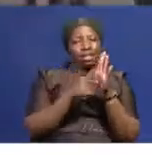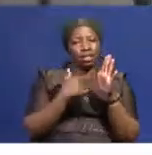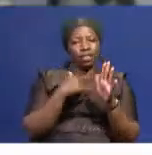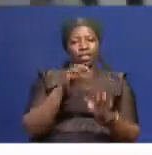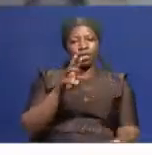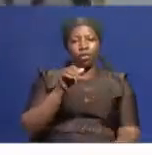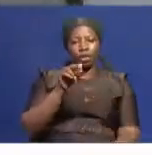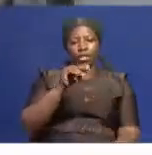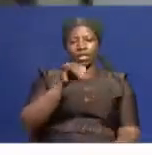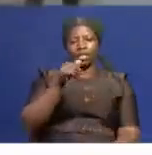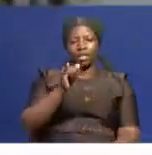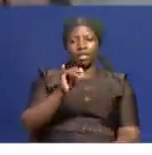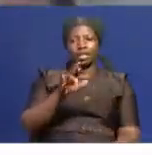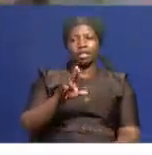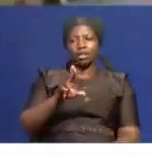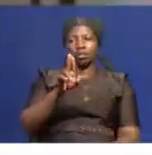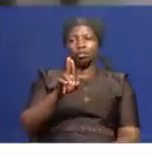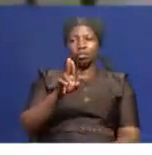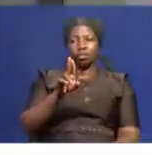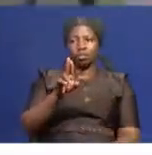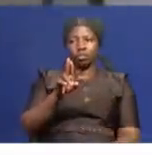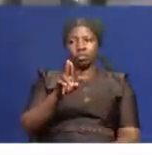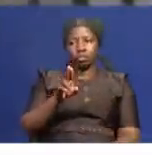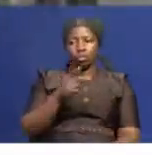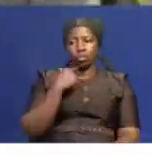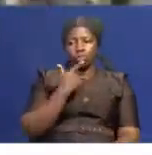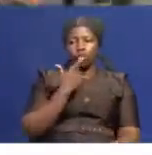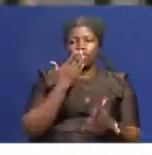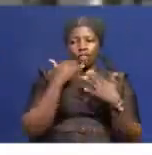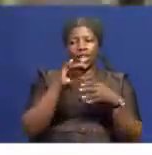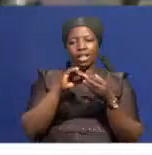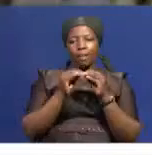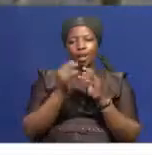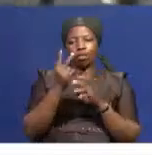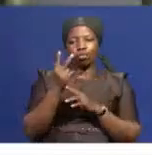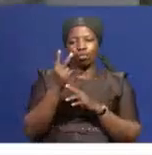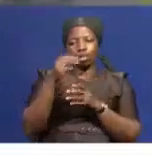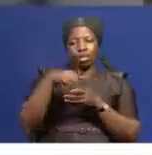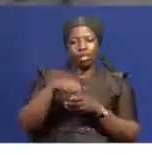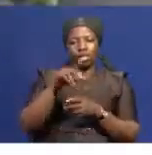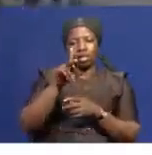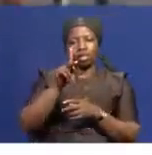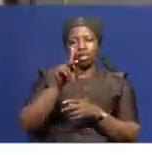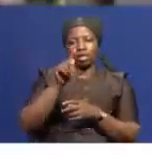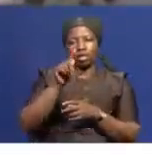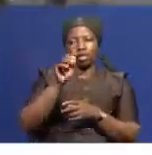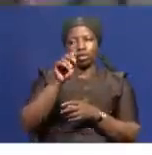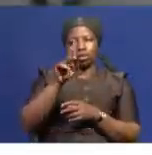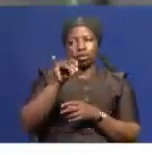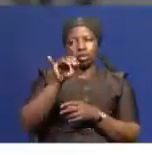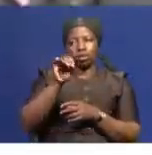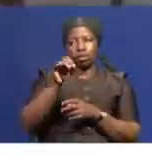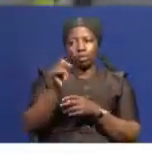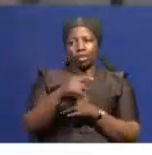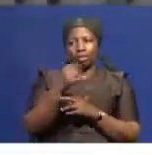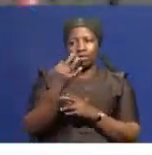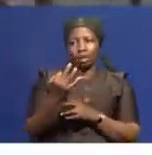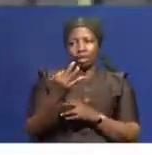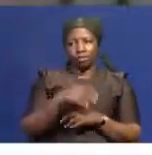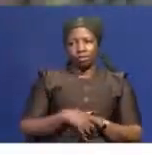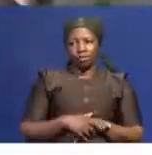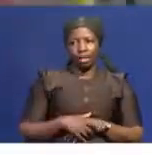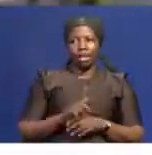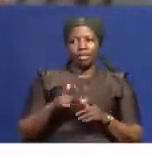clocked 2 hours 16 minutes and 14 seconds to finish 2nd in Tokyo in March. That followed a 6th place finish in the World Championship Marathon in